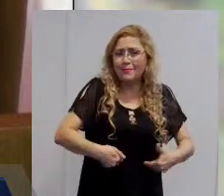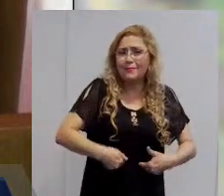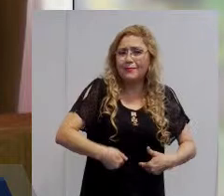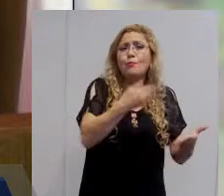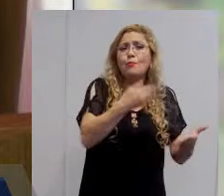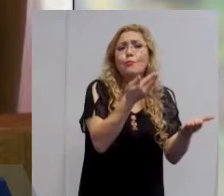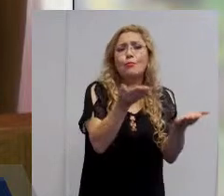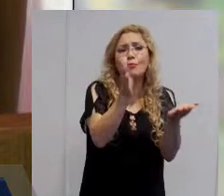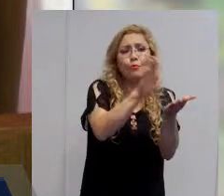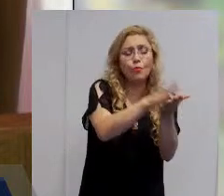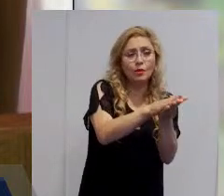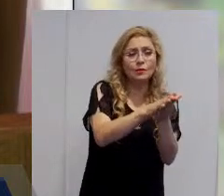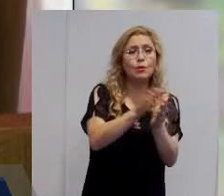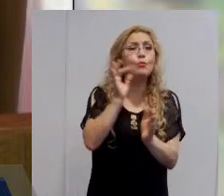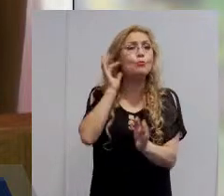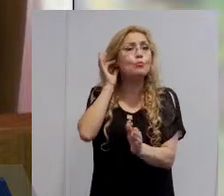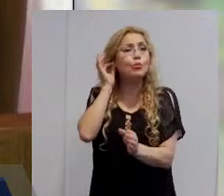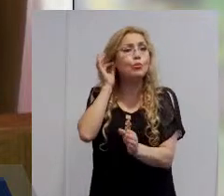are